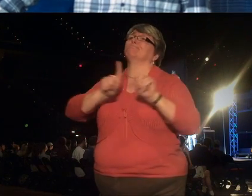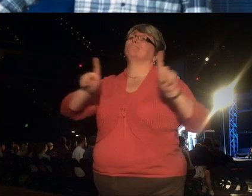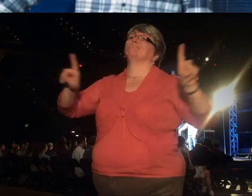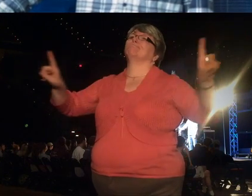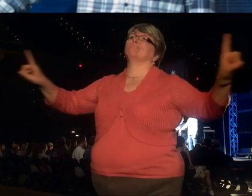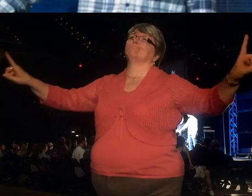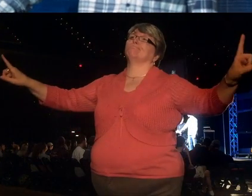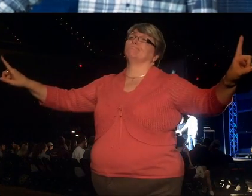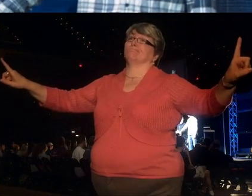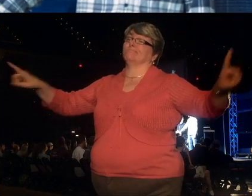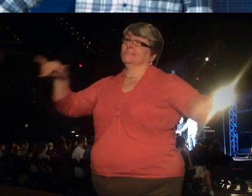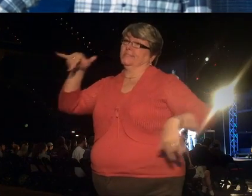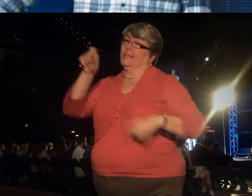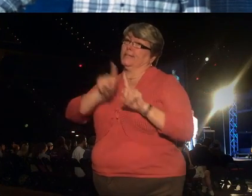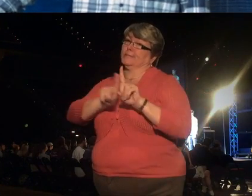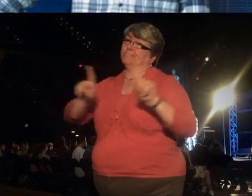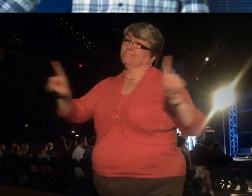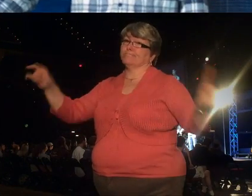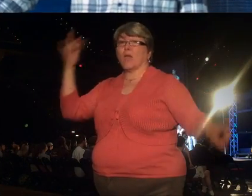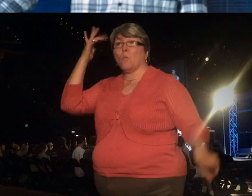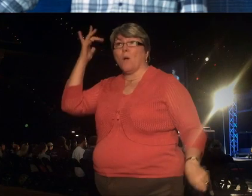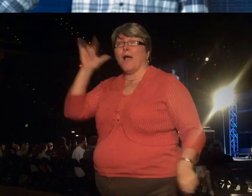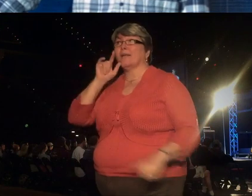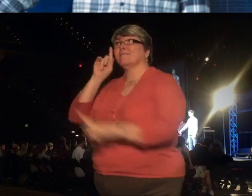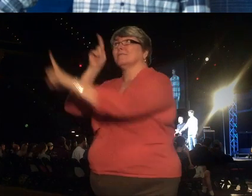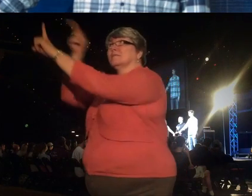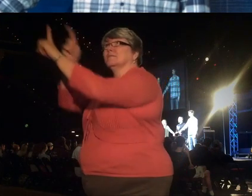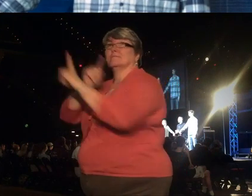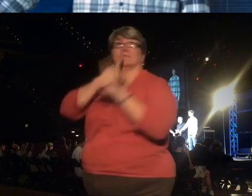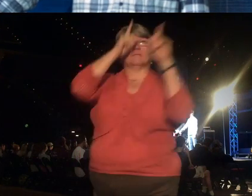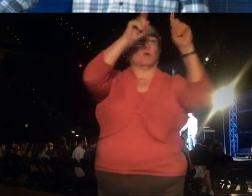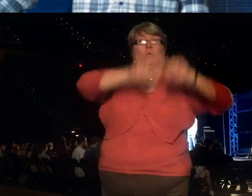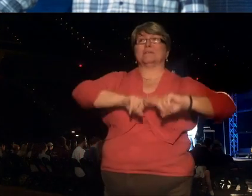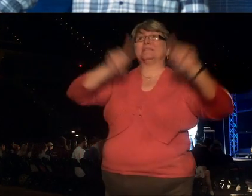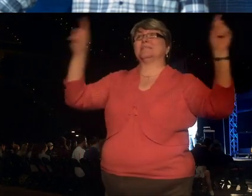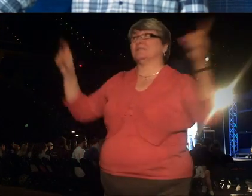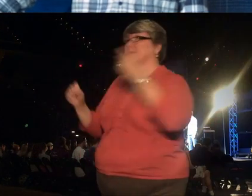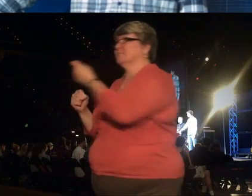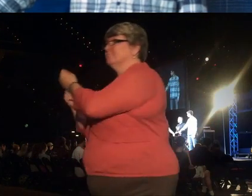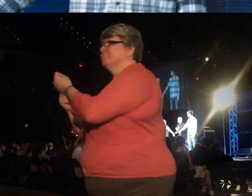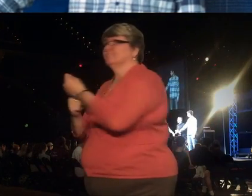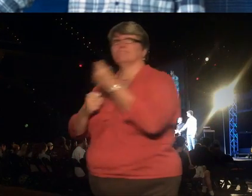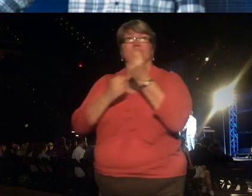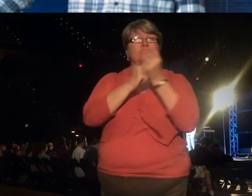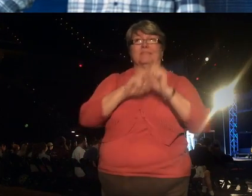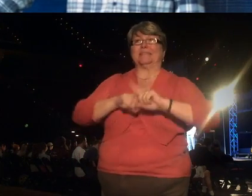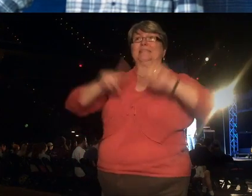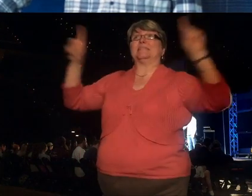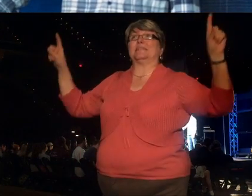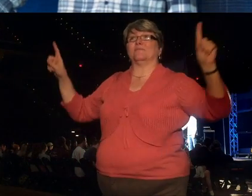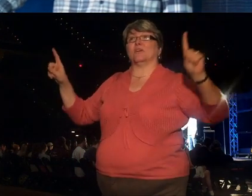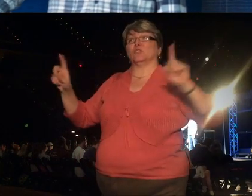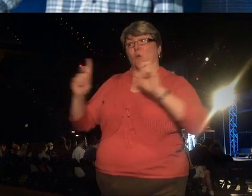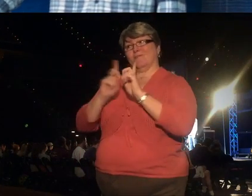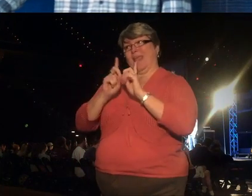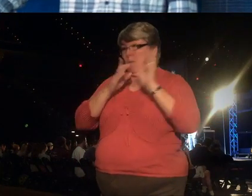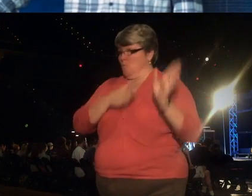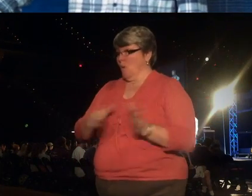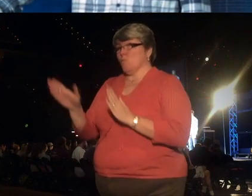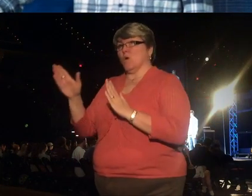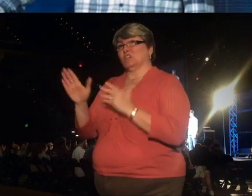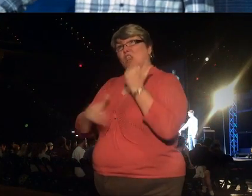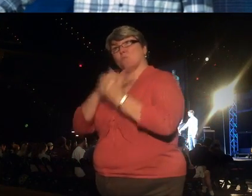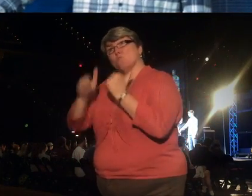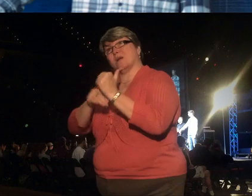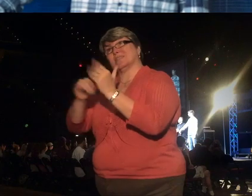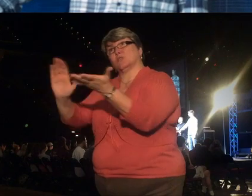Yeah, you did. Because your allegiances were different. So your directions were different. So if dating is preparation and a process to marriage,